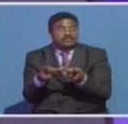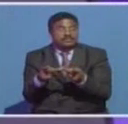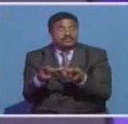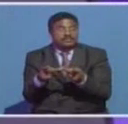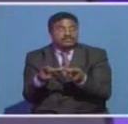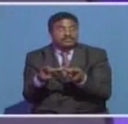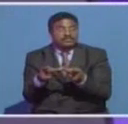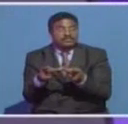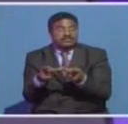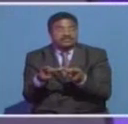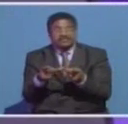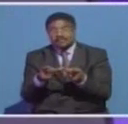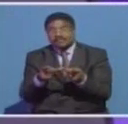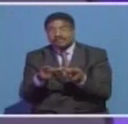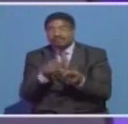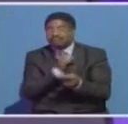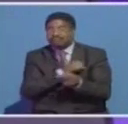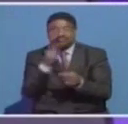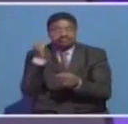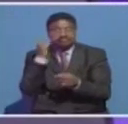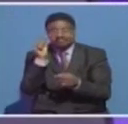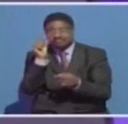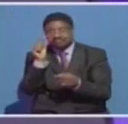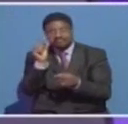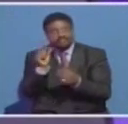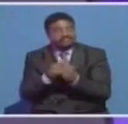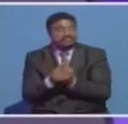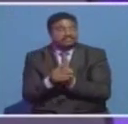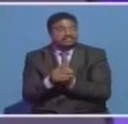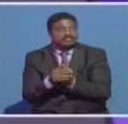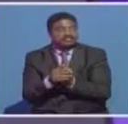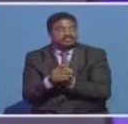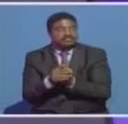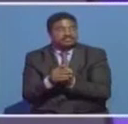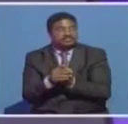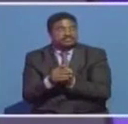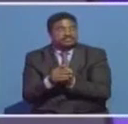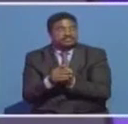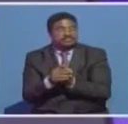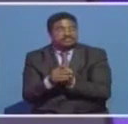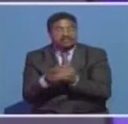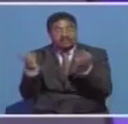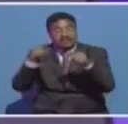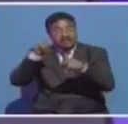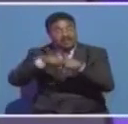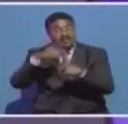food relief distribution program is supposed to start around August, September, when the season is dry, so that we can get to the affected